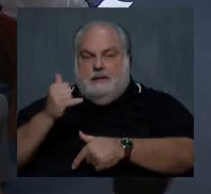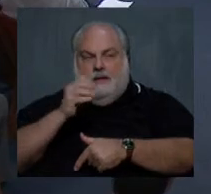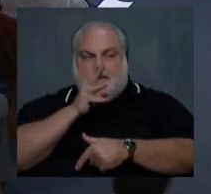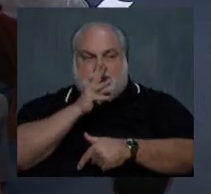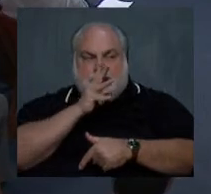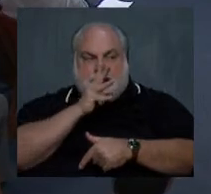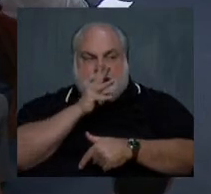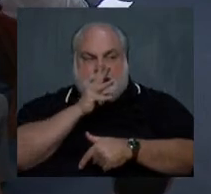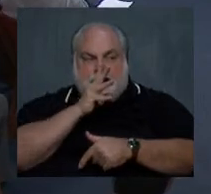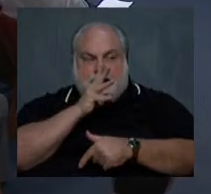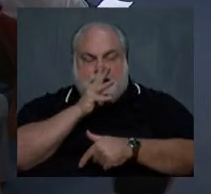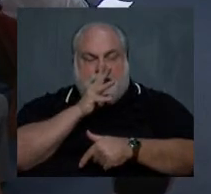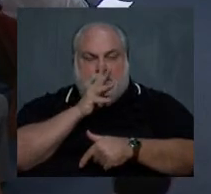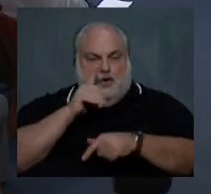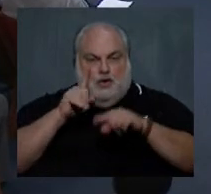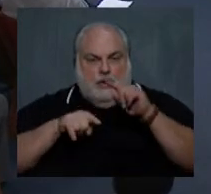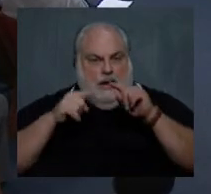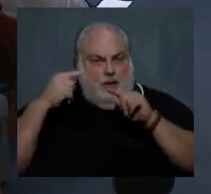Well, we can check on it.